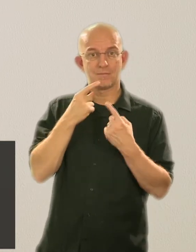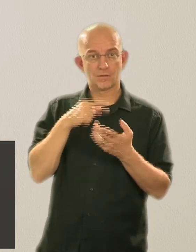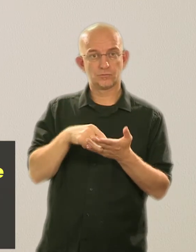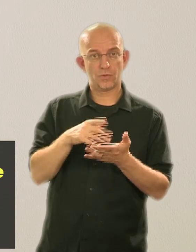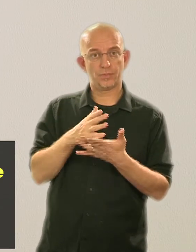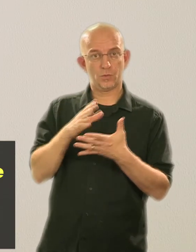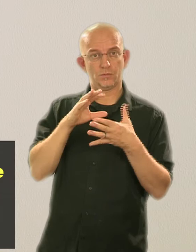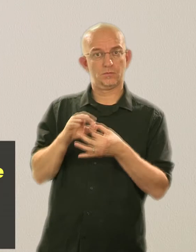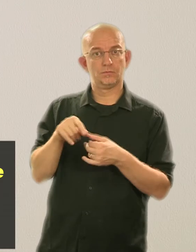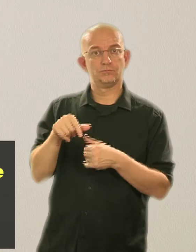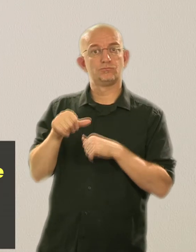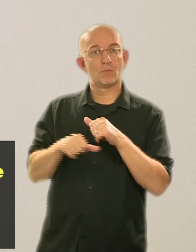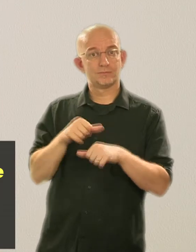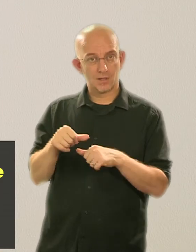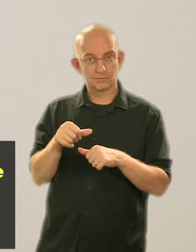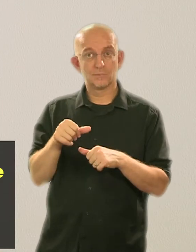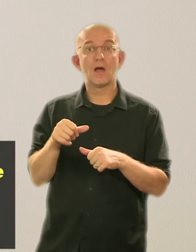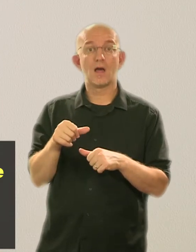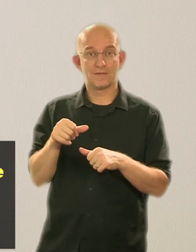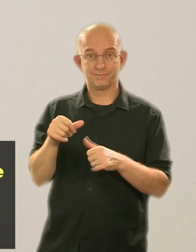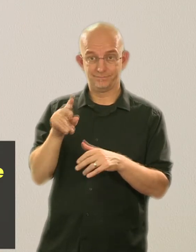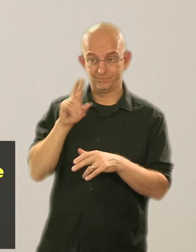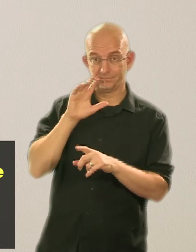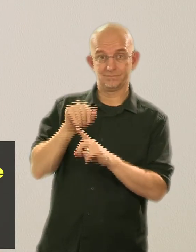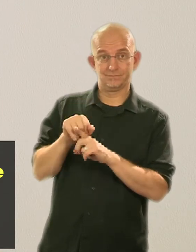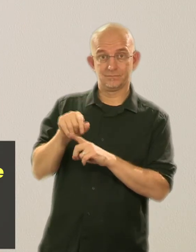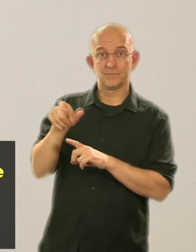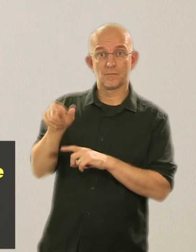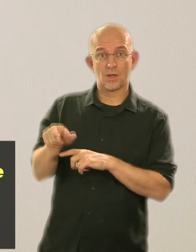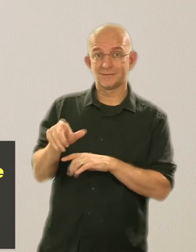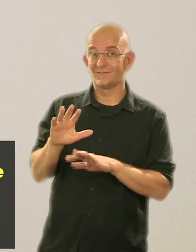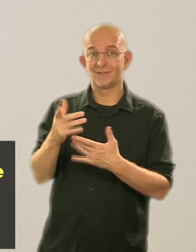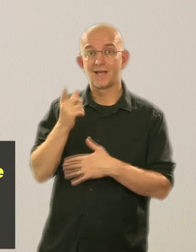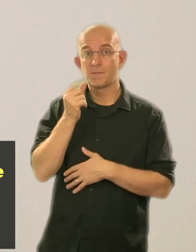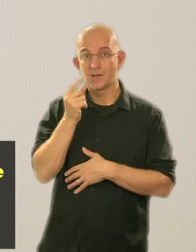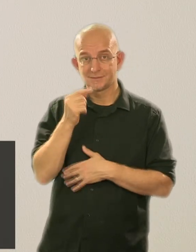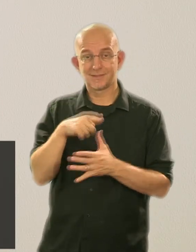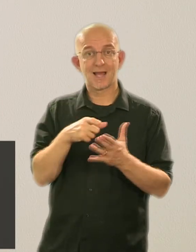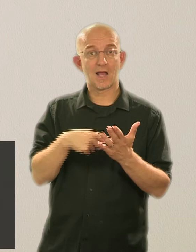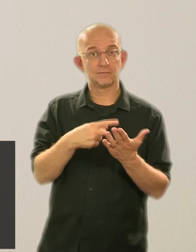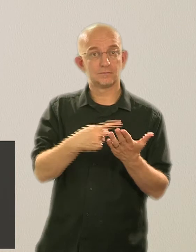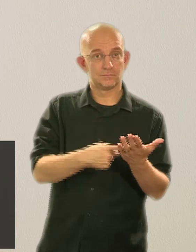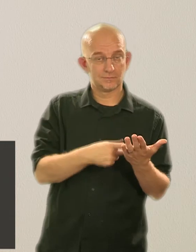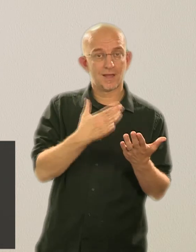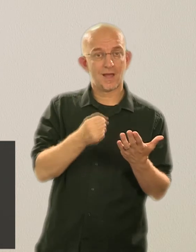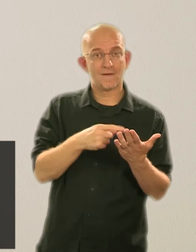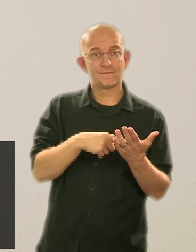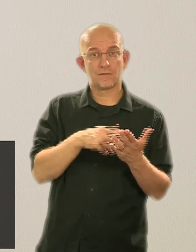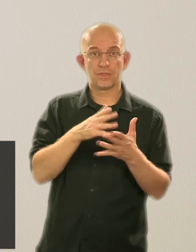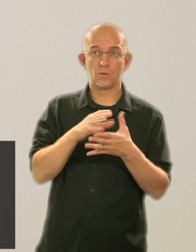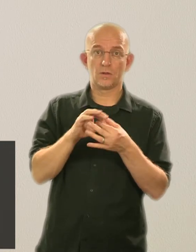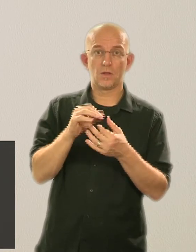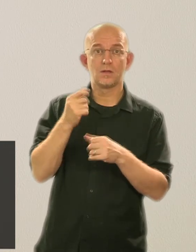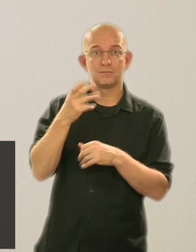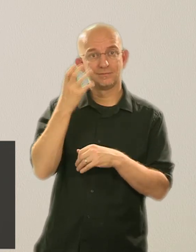decision, and you have thought about how you are going to communicate this information as part of the process. Having assessed